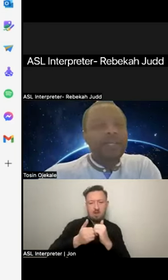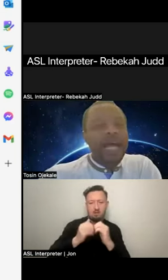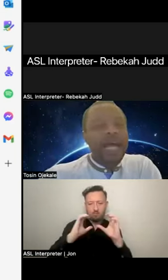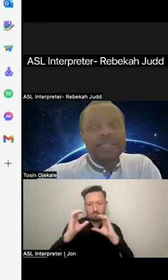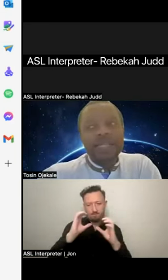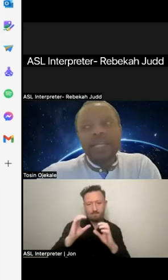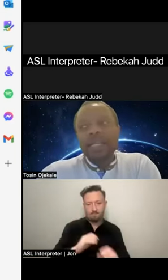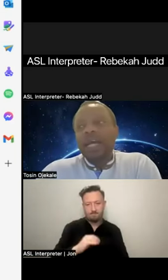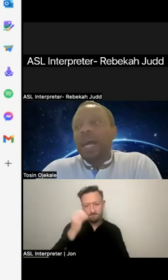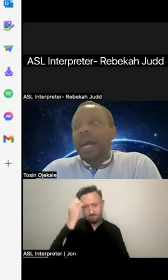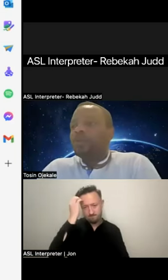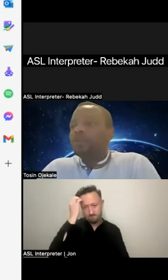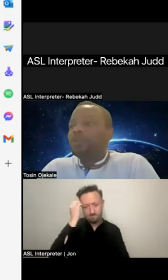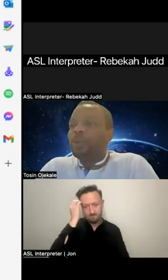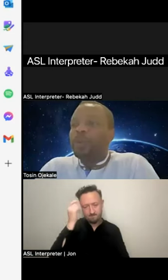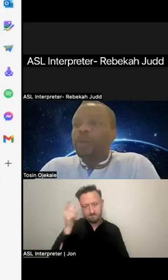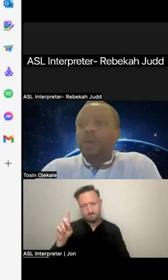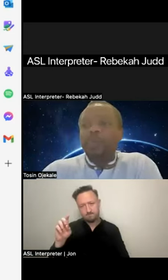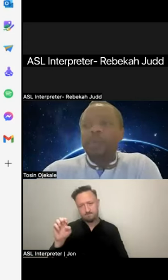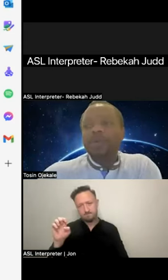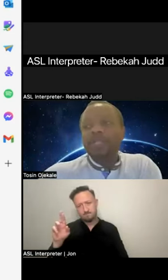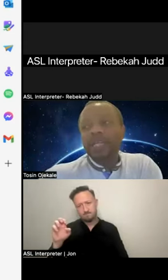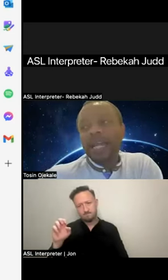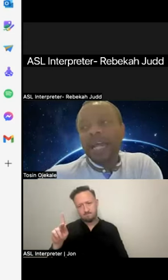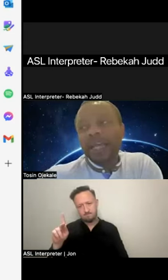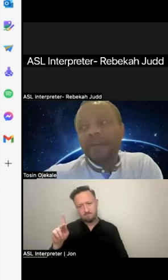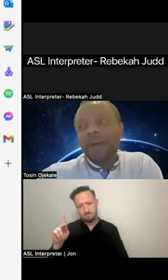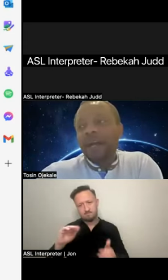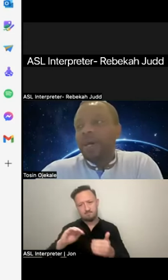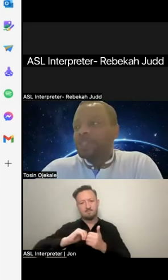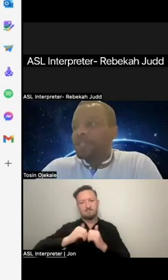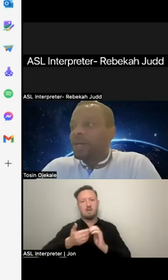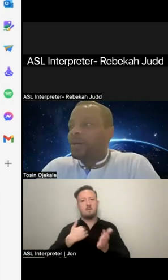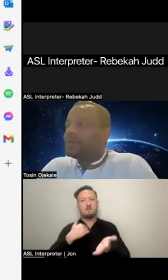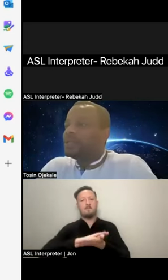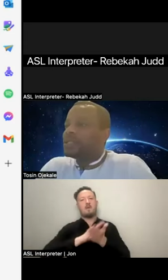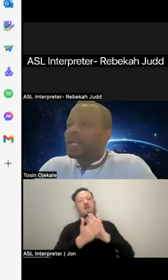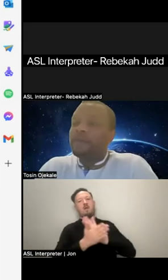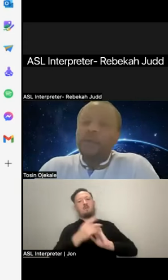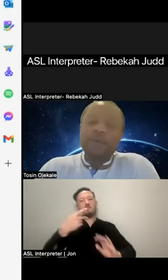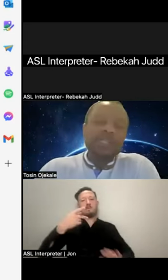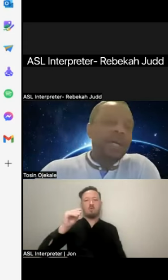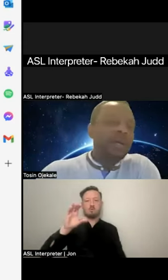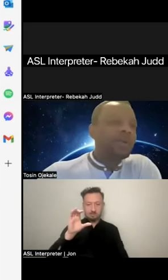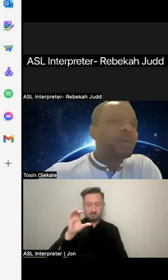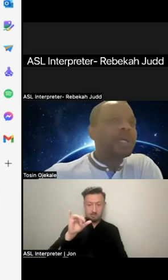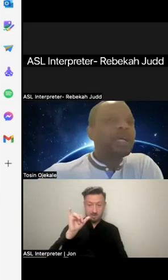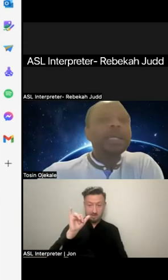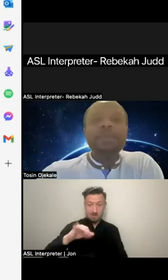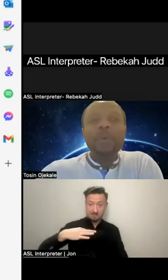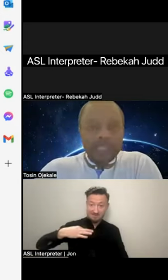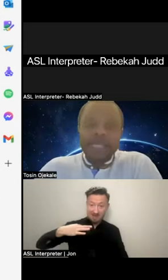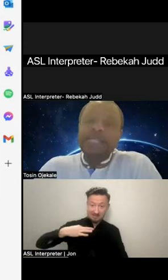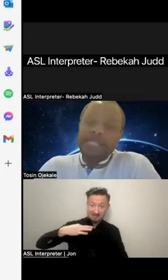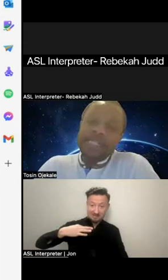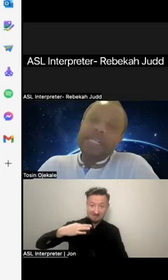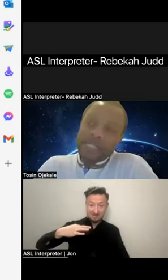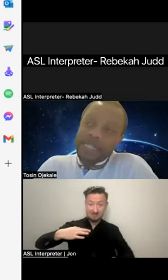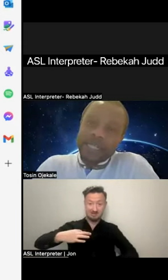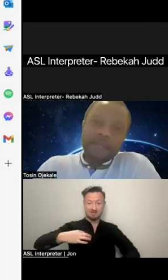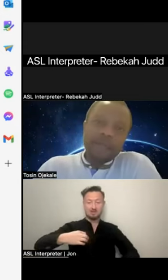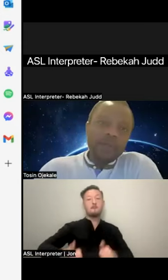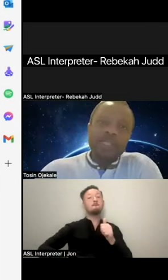Derek is asking, how do you become a POC like a fire marshal? Is that a volunteer role? In most cases,